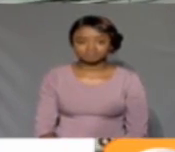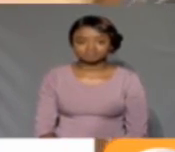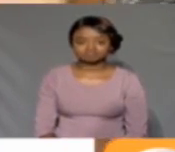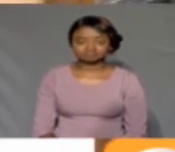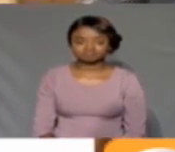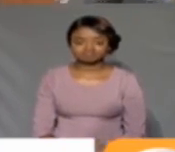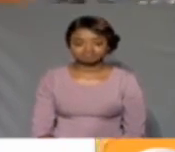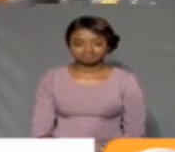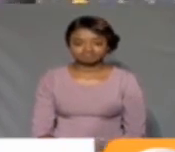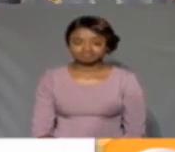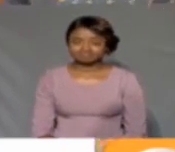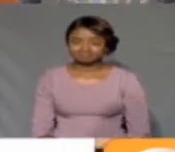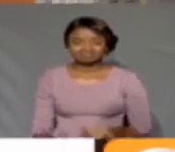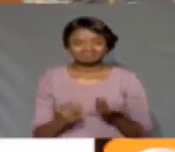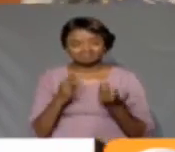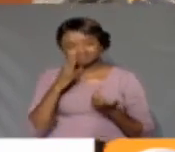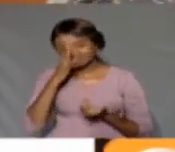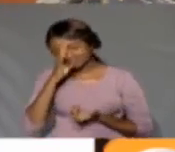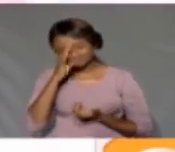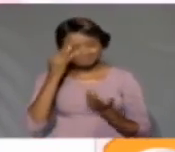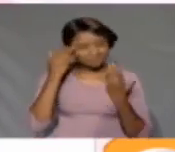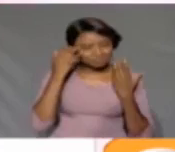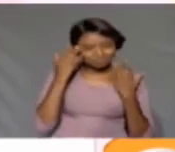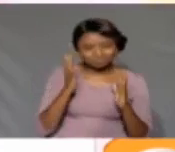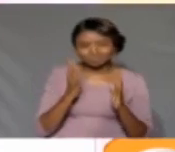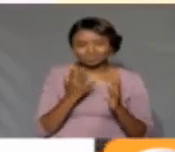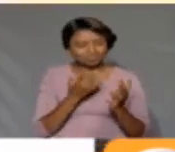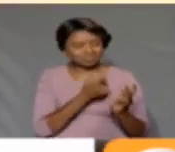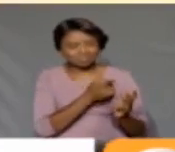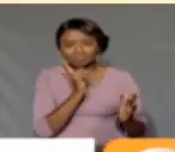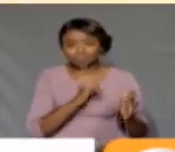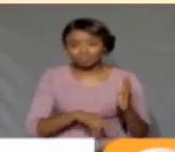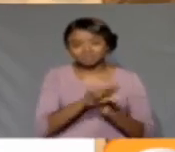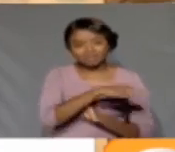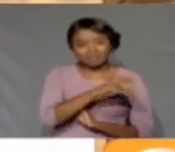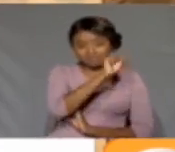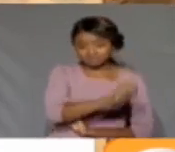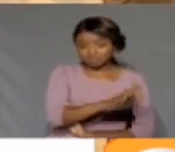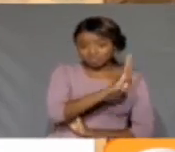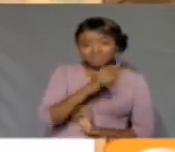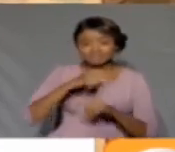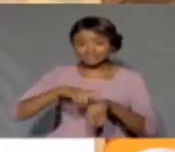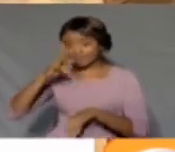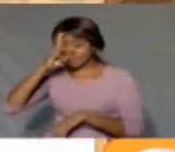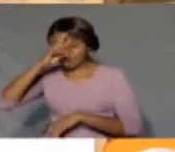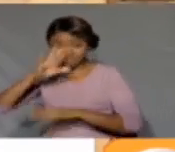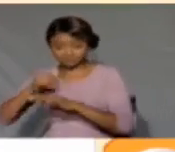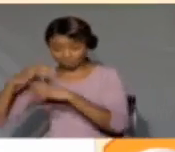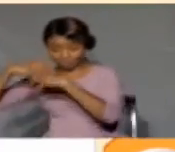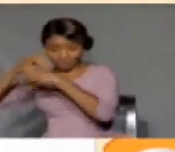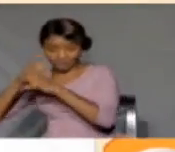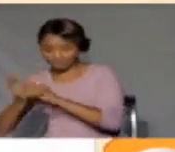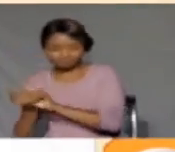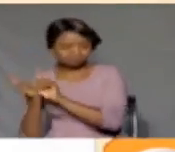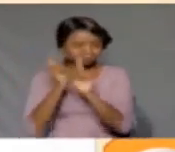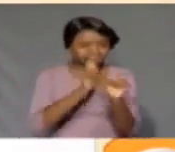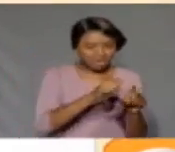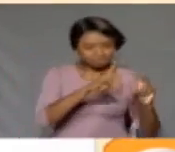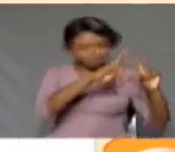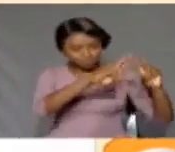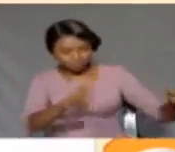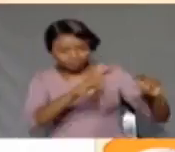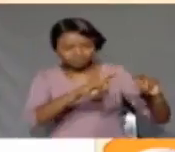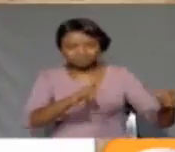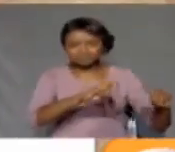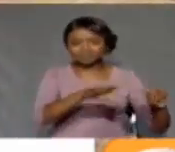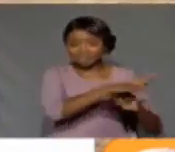An air of uncertainty engulfed Golden Gate Estate in South B today as detectives from the forensic department searched the entire compound